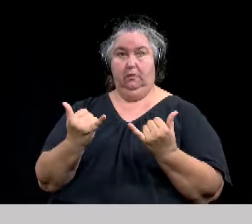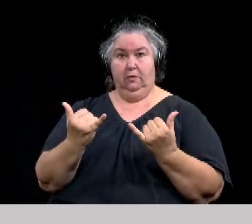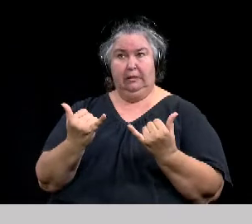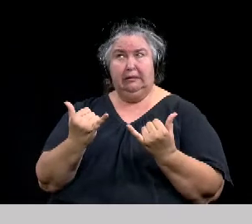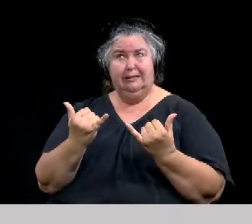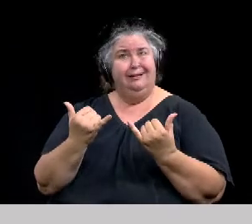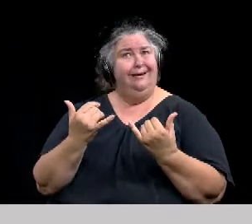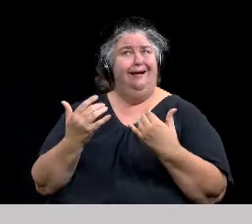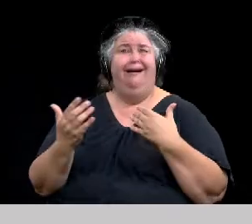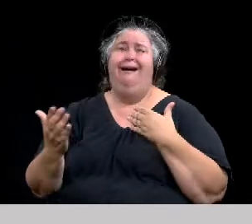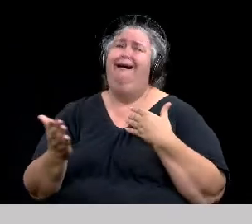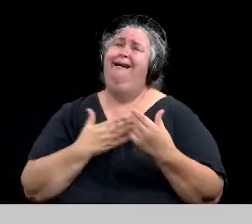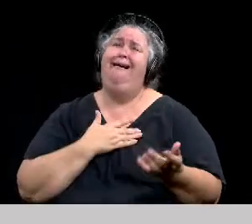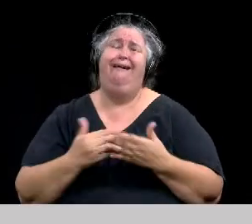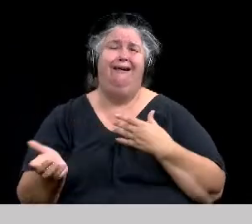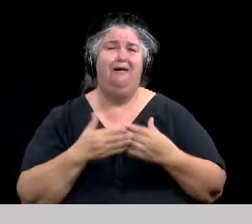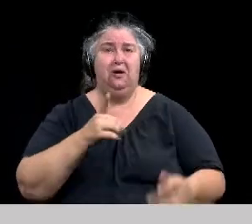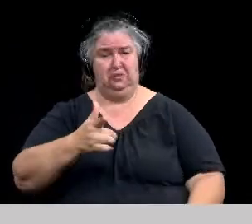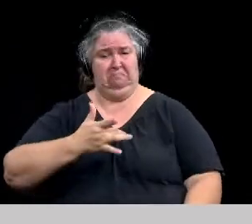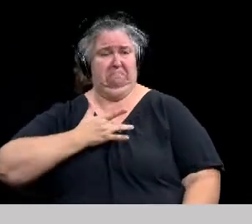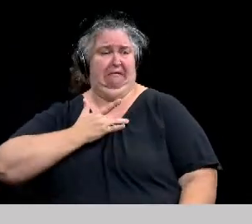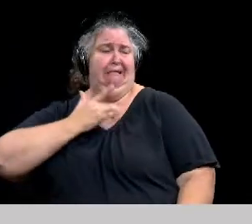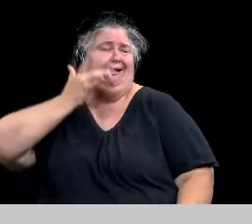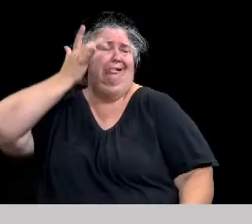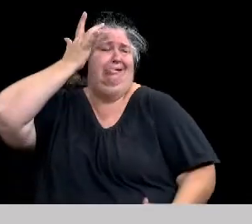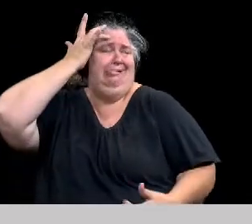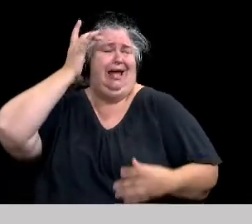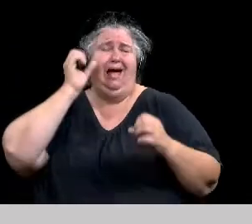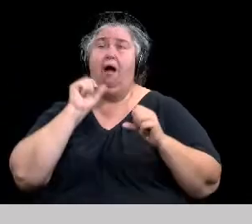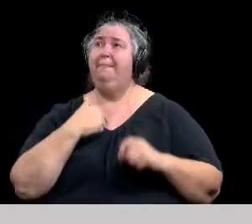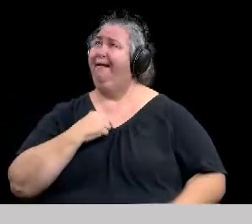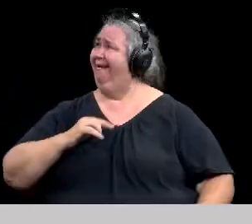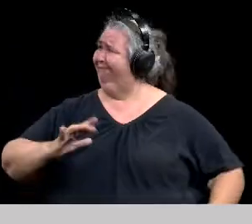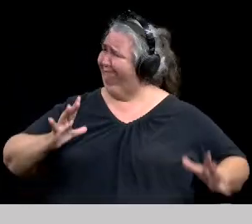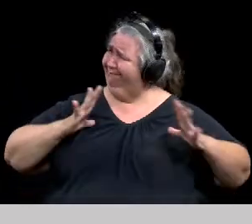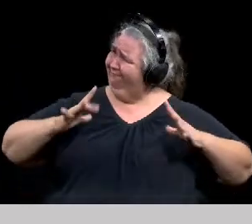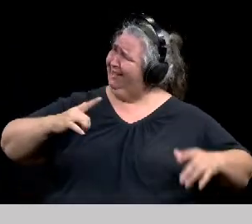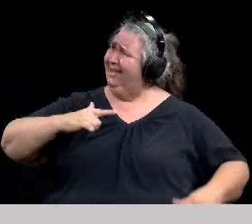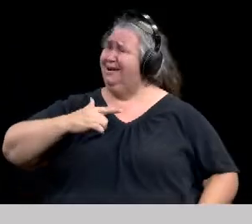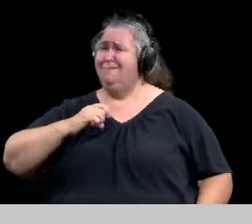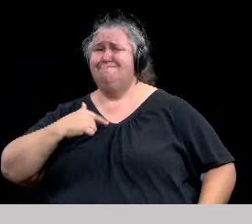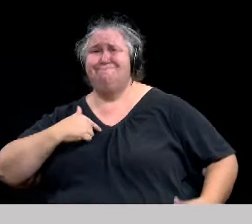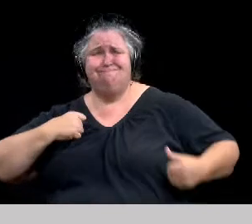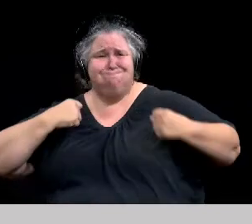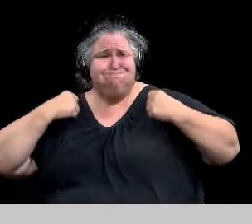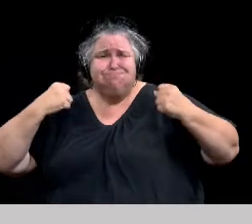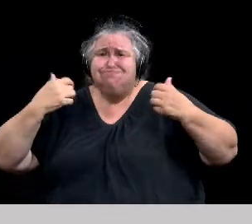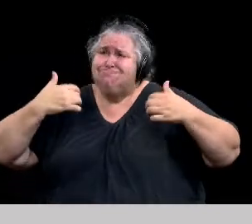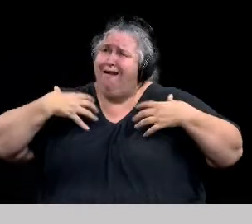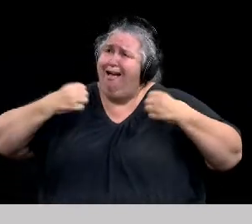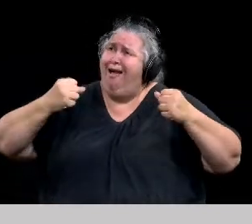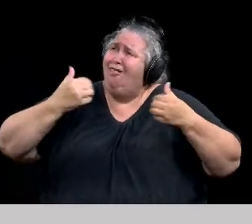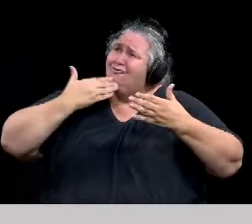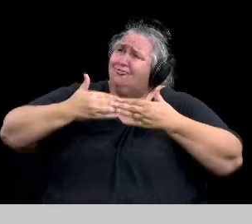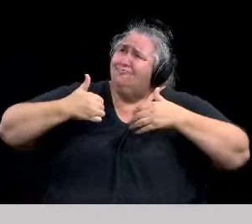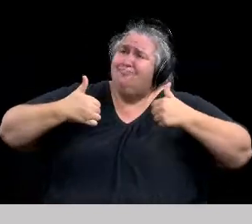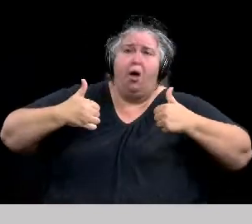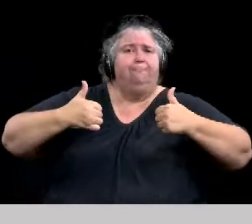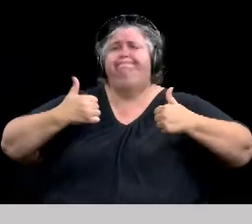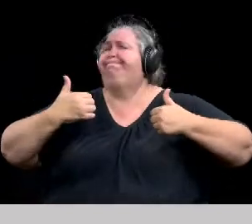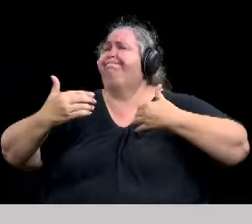Whether or not you're symptomatic, it's important to get tested. We know that asymptomatic